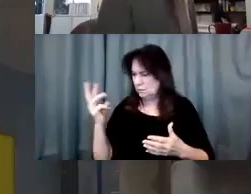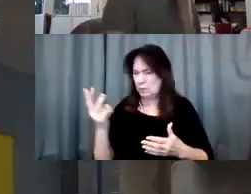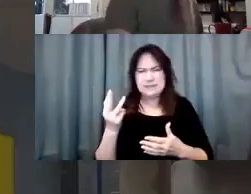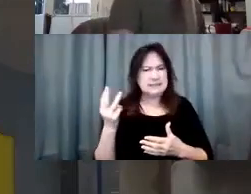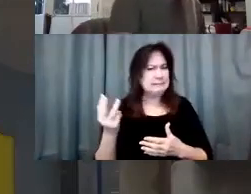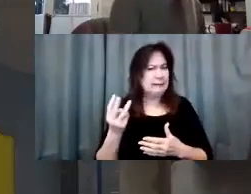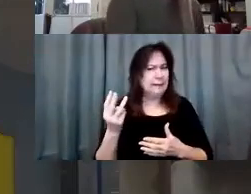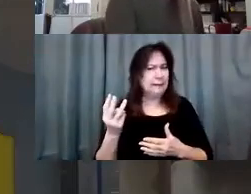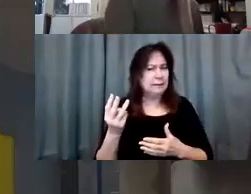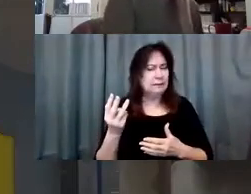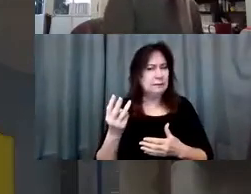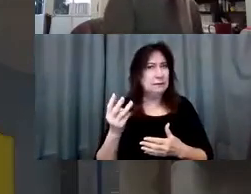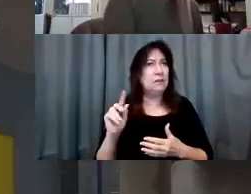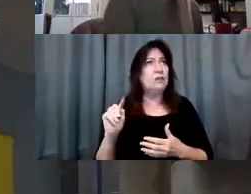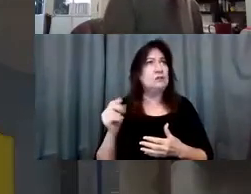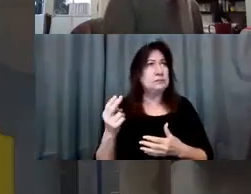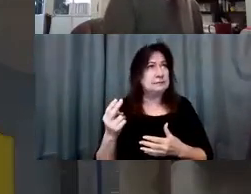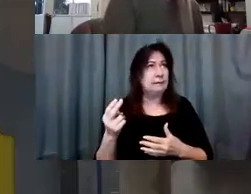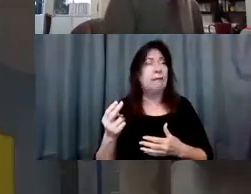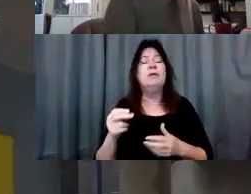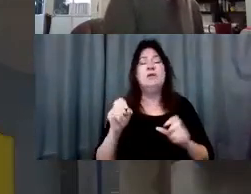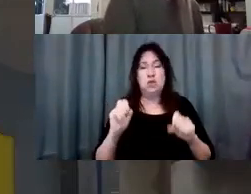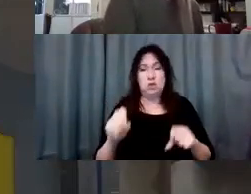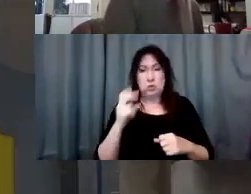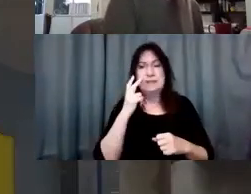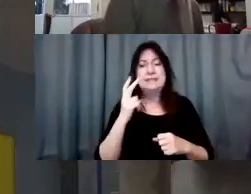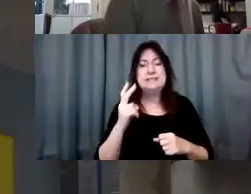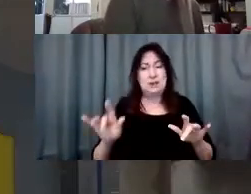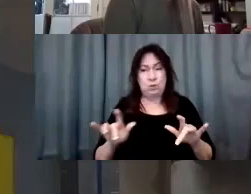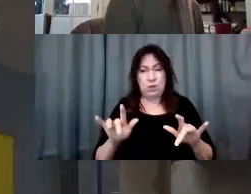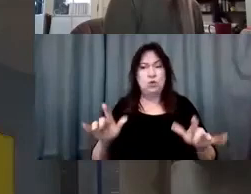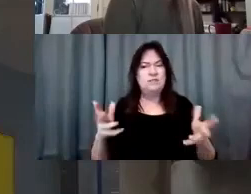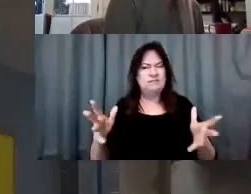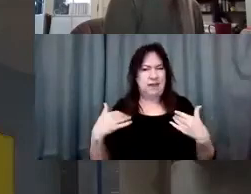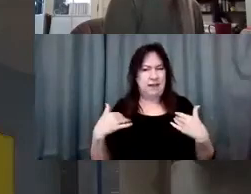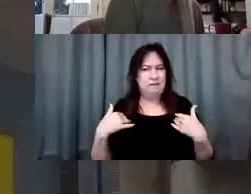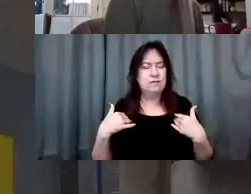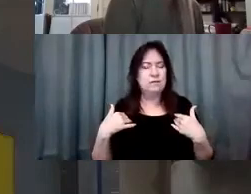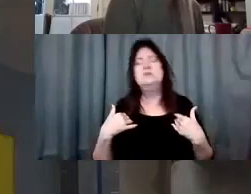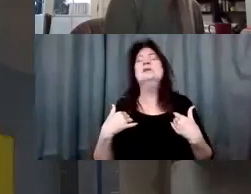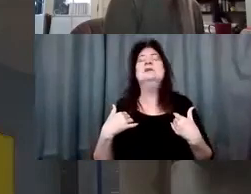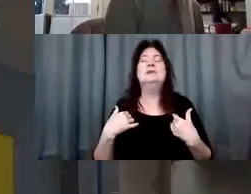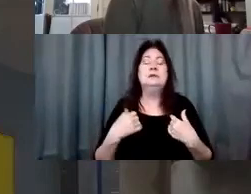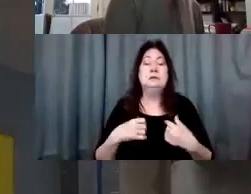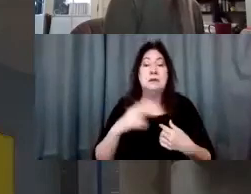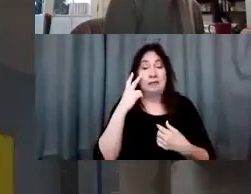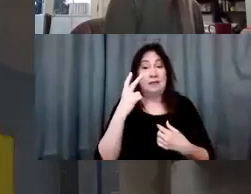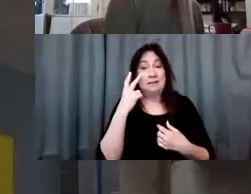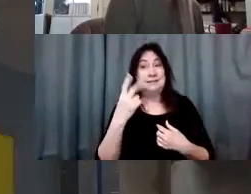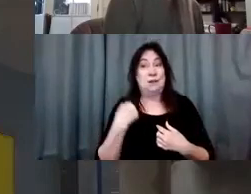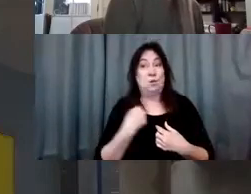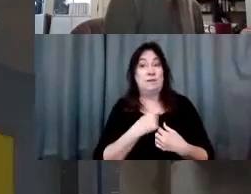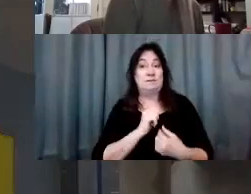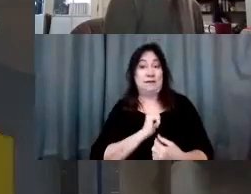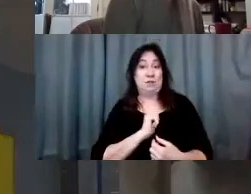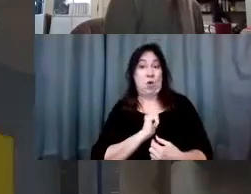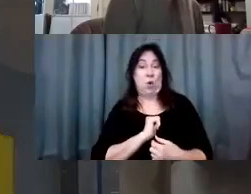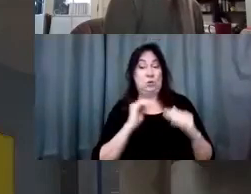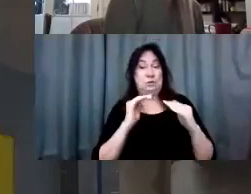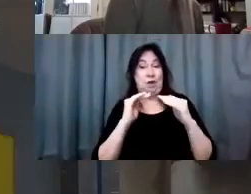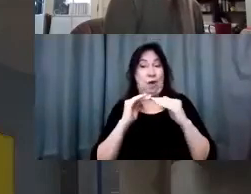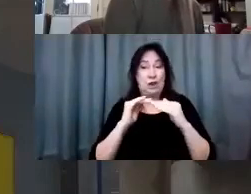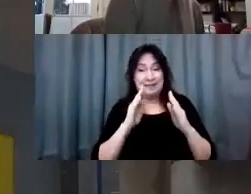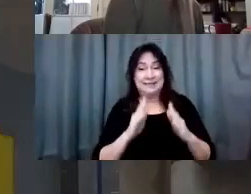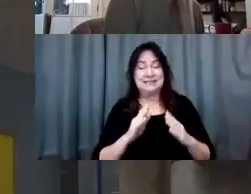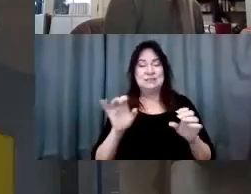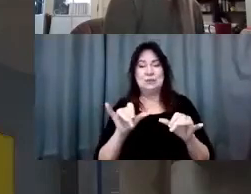Wednesday and Thursday, and you can see that in the recording. I think seeing one of our own colleagues do it, and you can